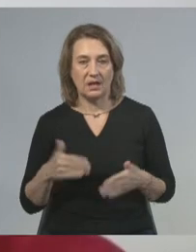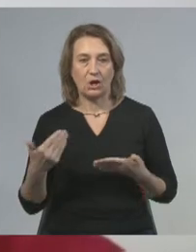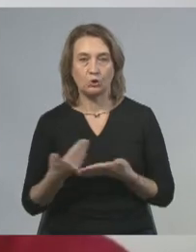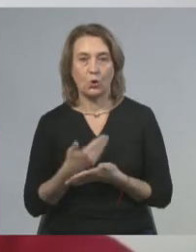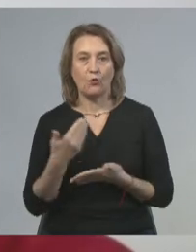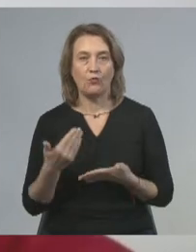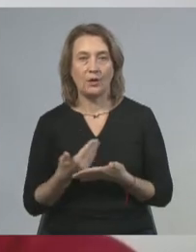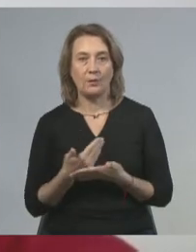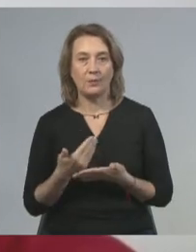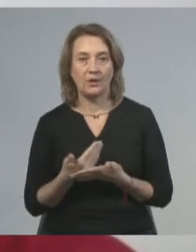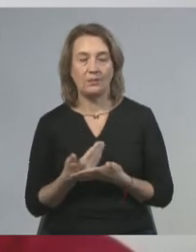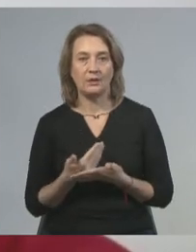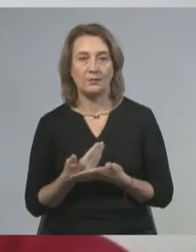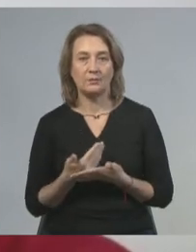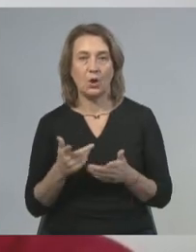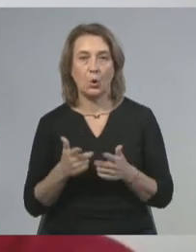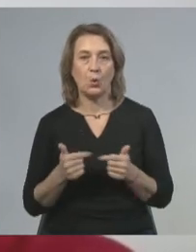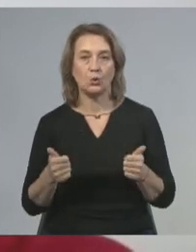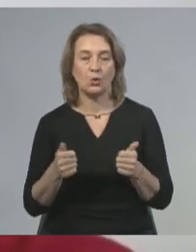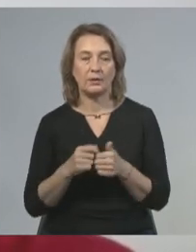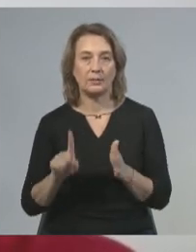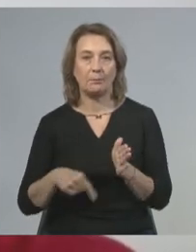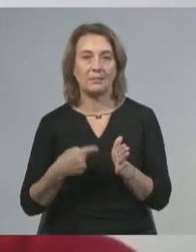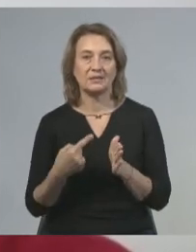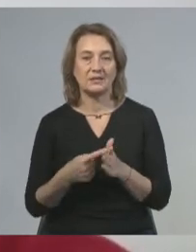the pandemic locally